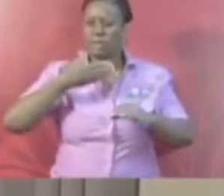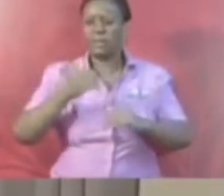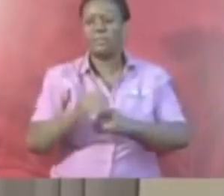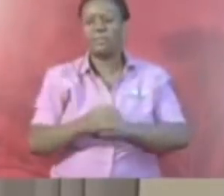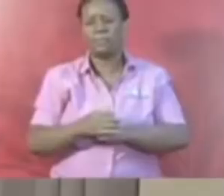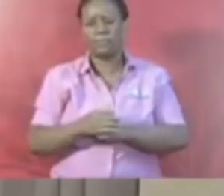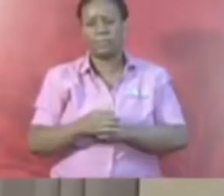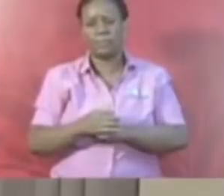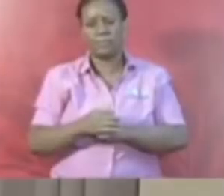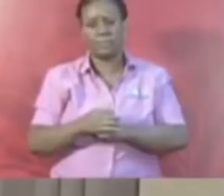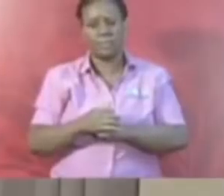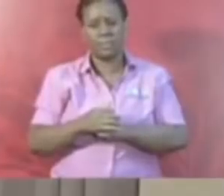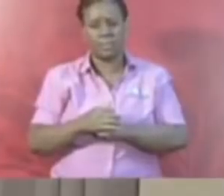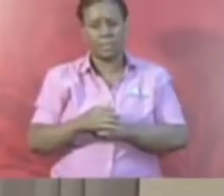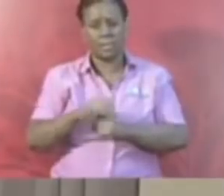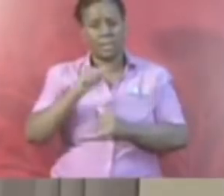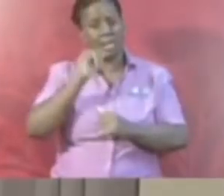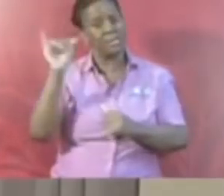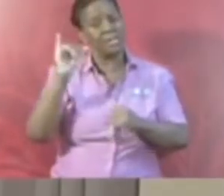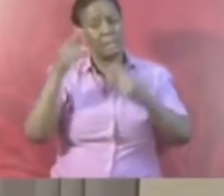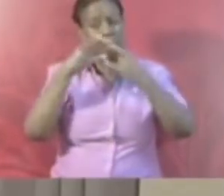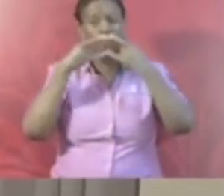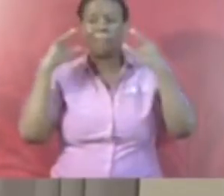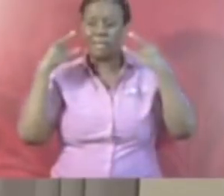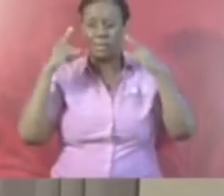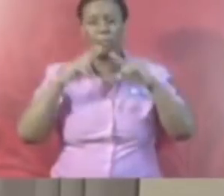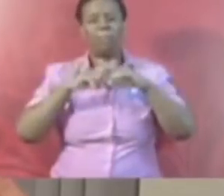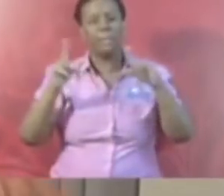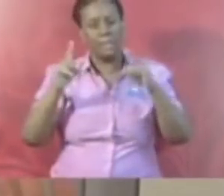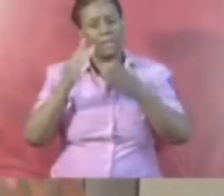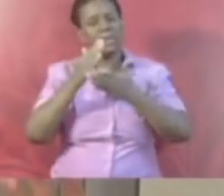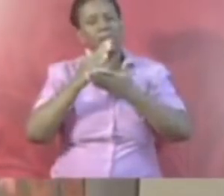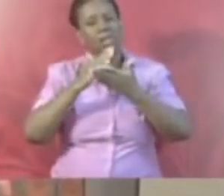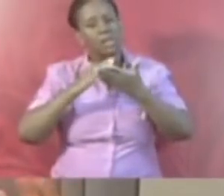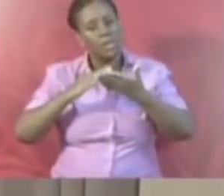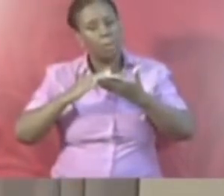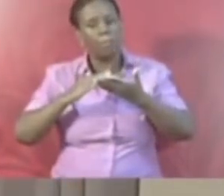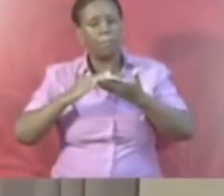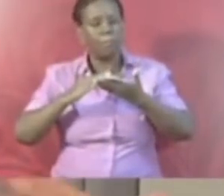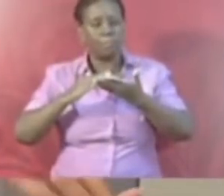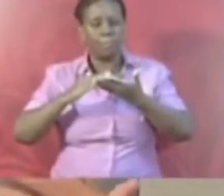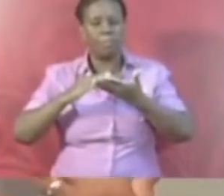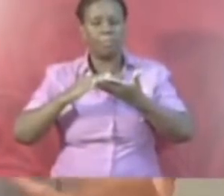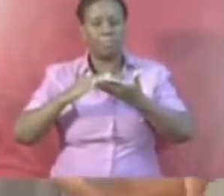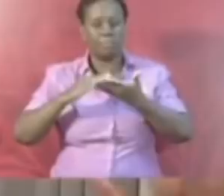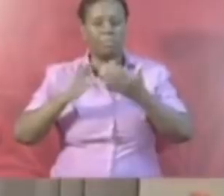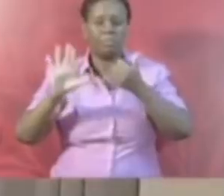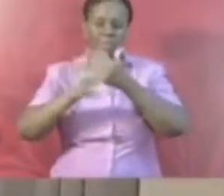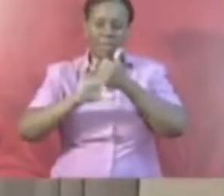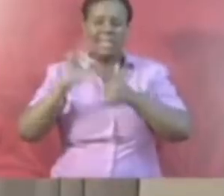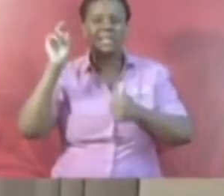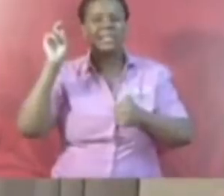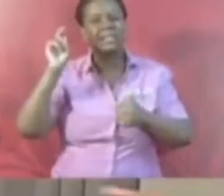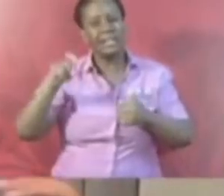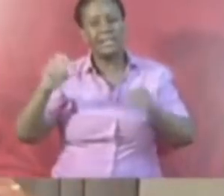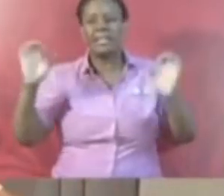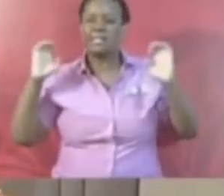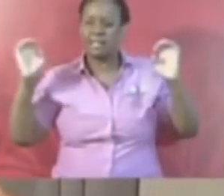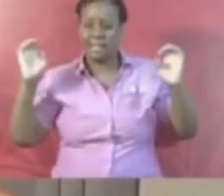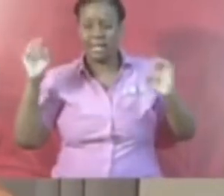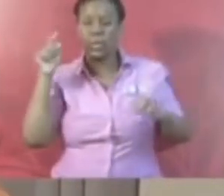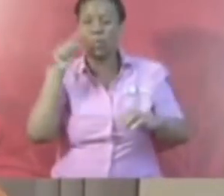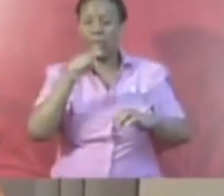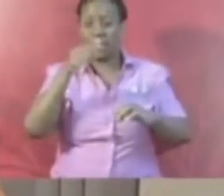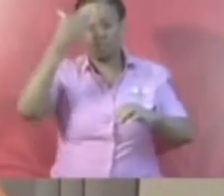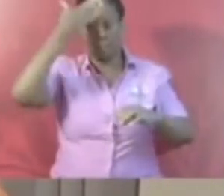some protection is better than none. You can exercise in this, you can be out in public with this. So